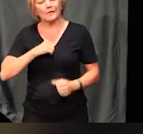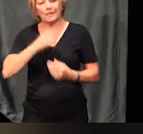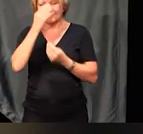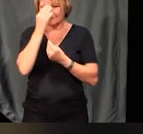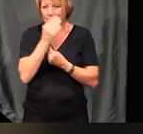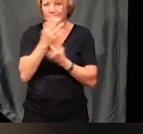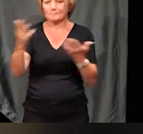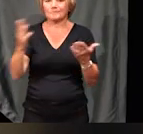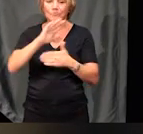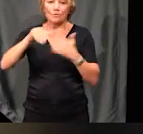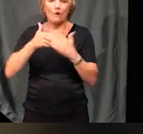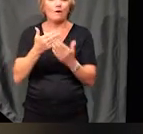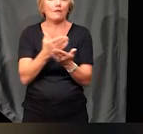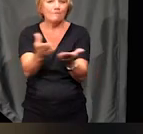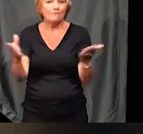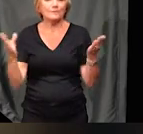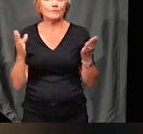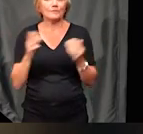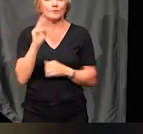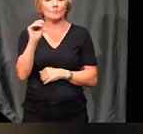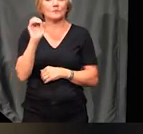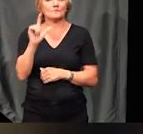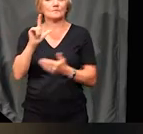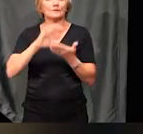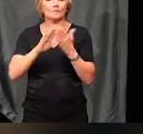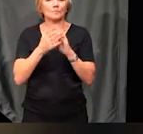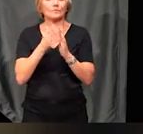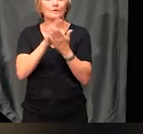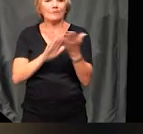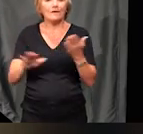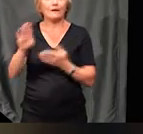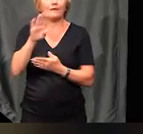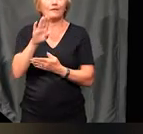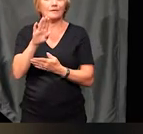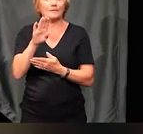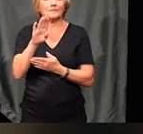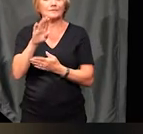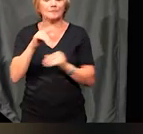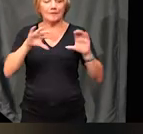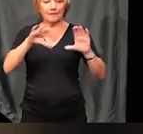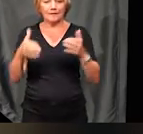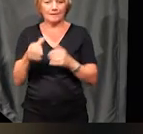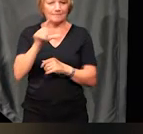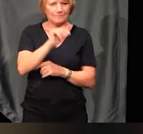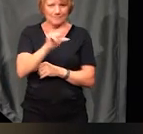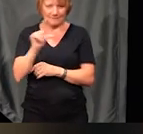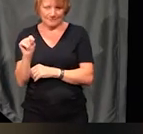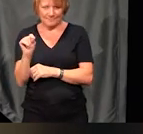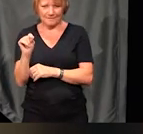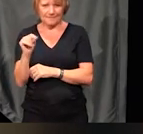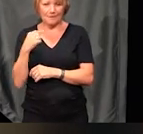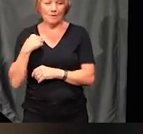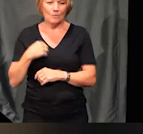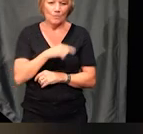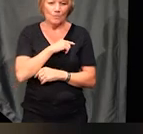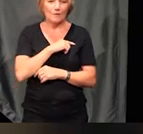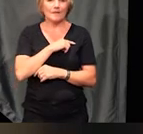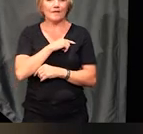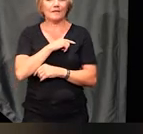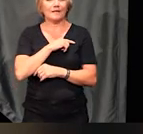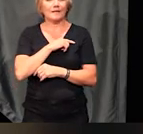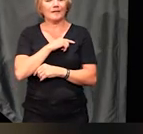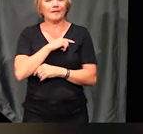you, Bristol Community College, class of 2020, we have made